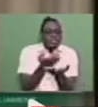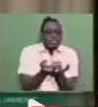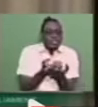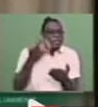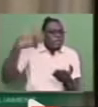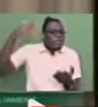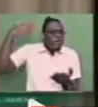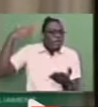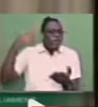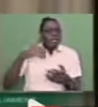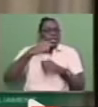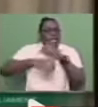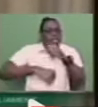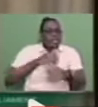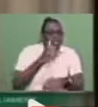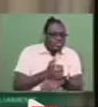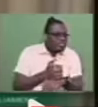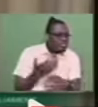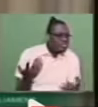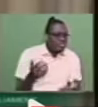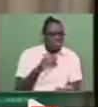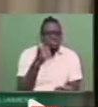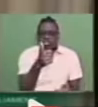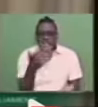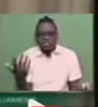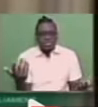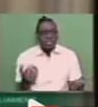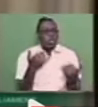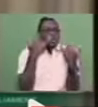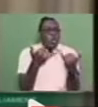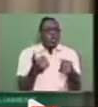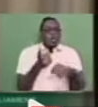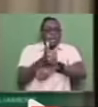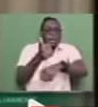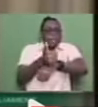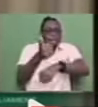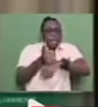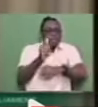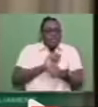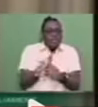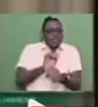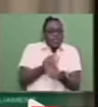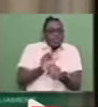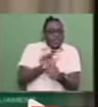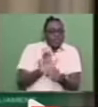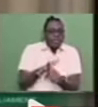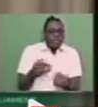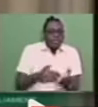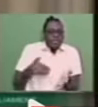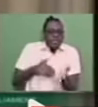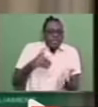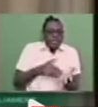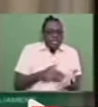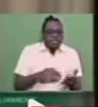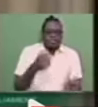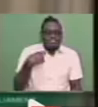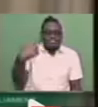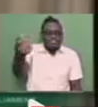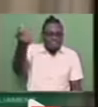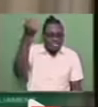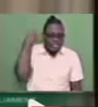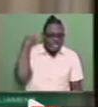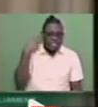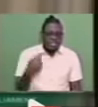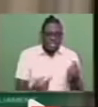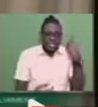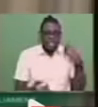mantra to blame COVID. They are so utterly clueless that they complain and bemoan the pandemic and its effects, rather than